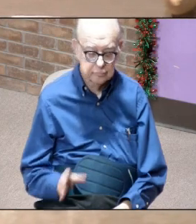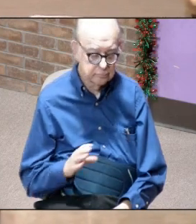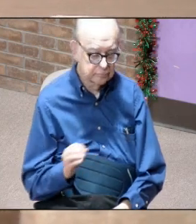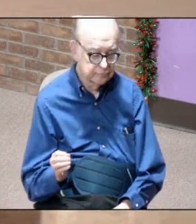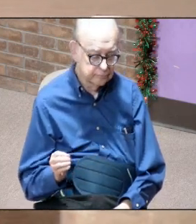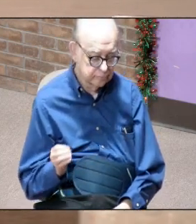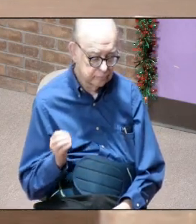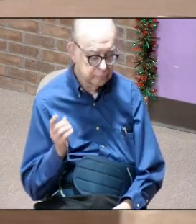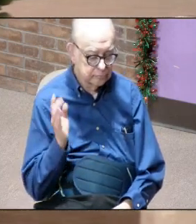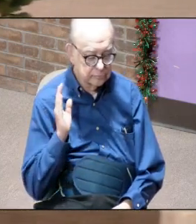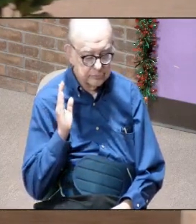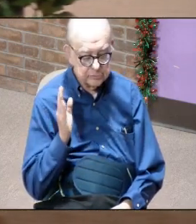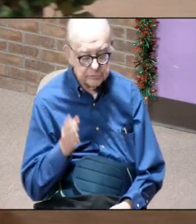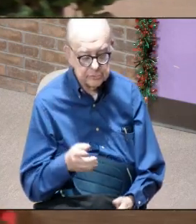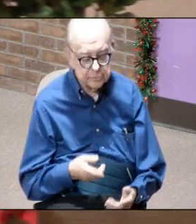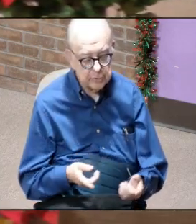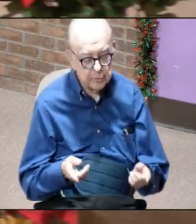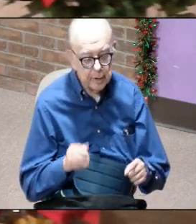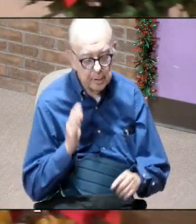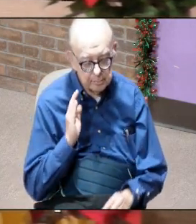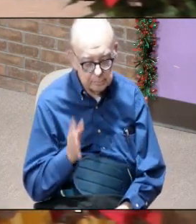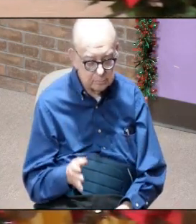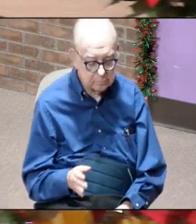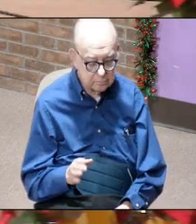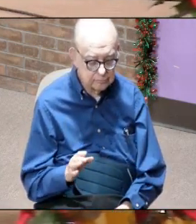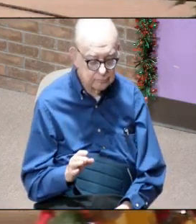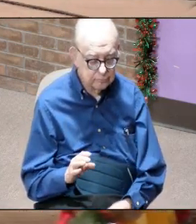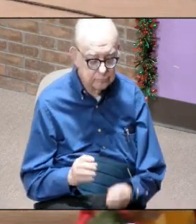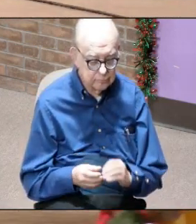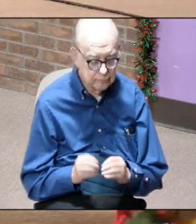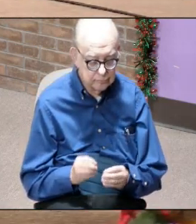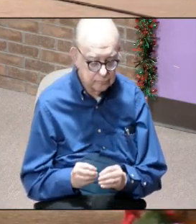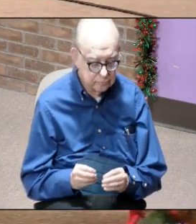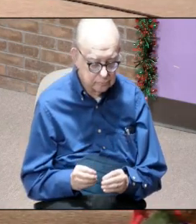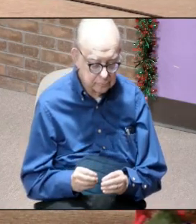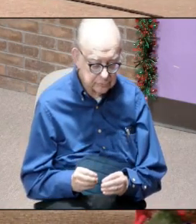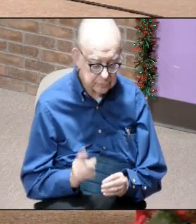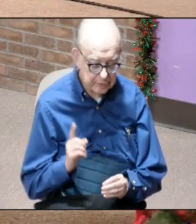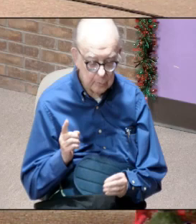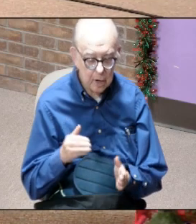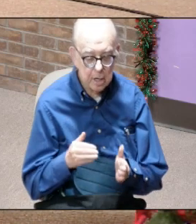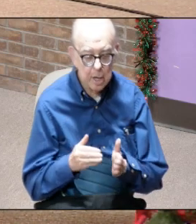And here's what's going to happen. The jackpot is going to be at $1 million.